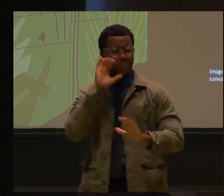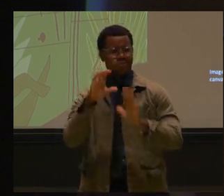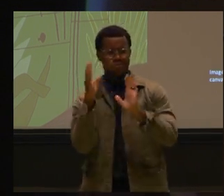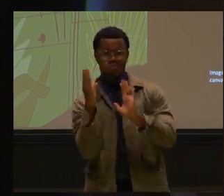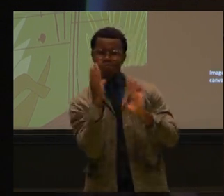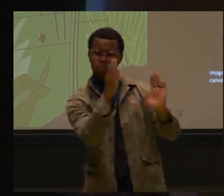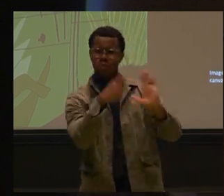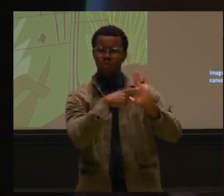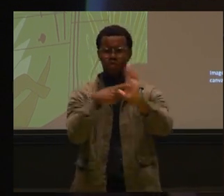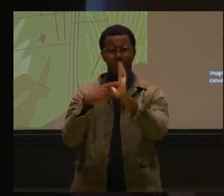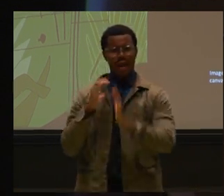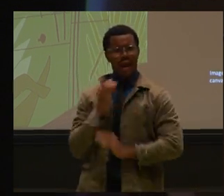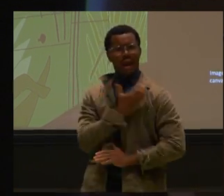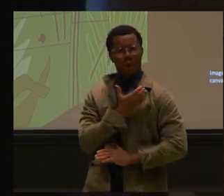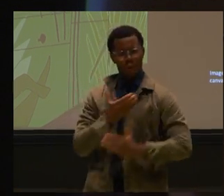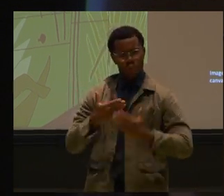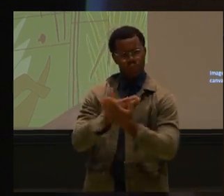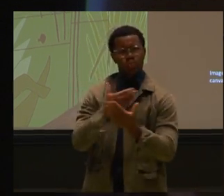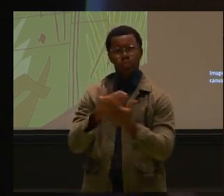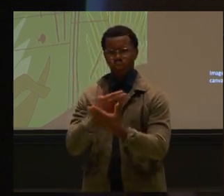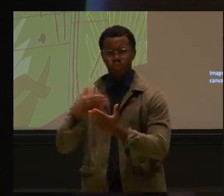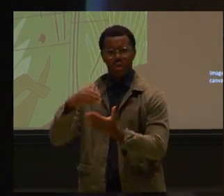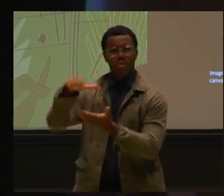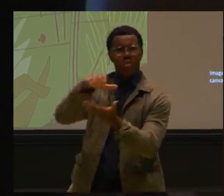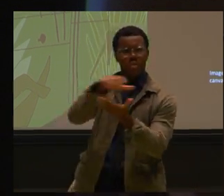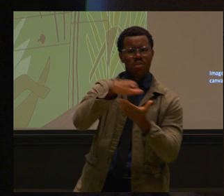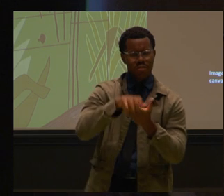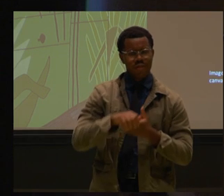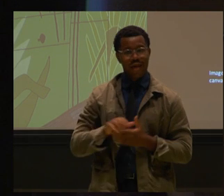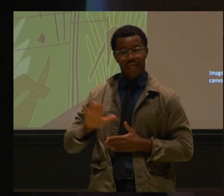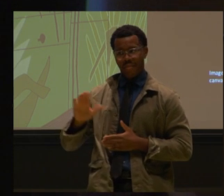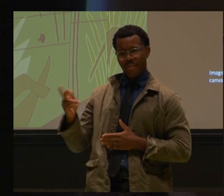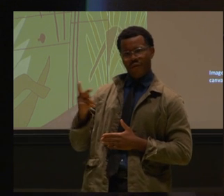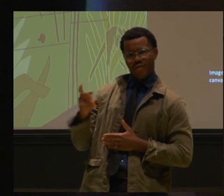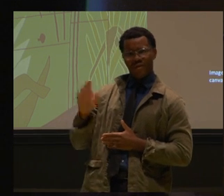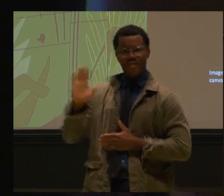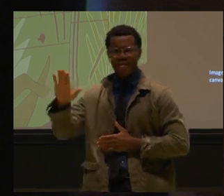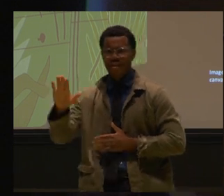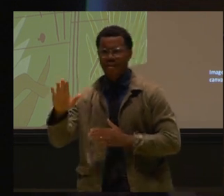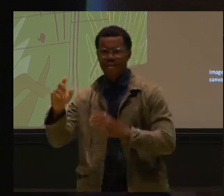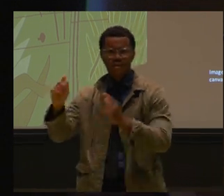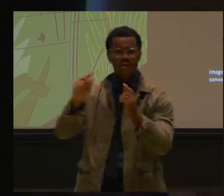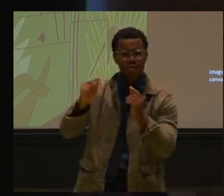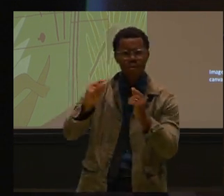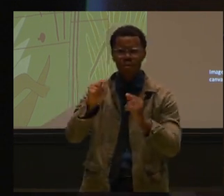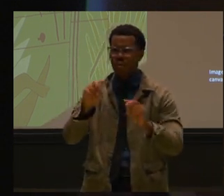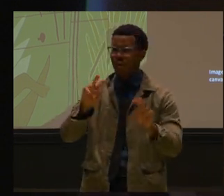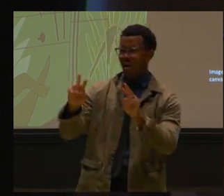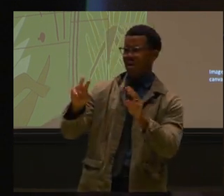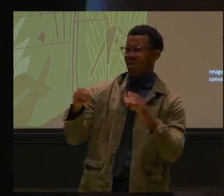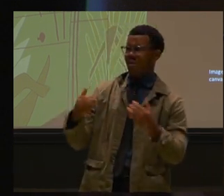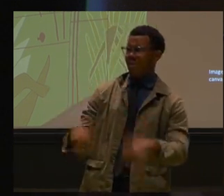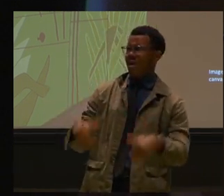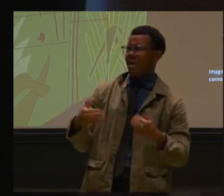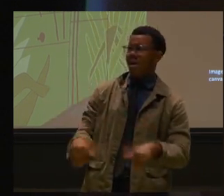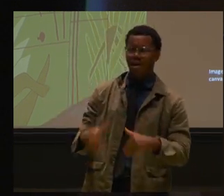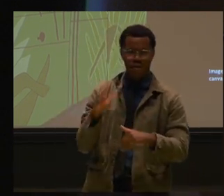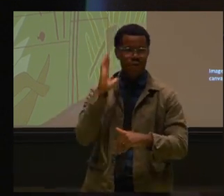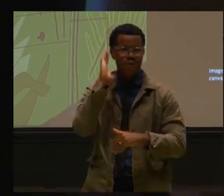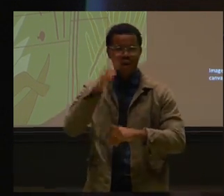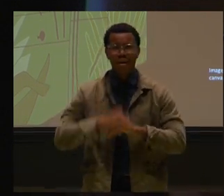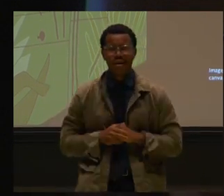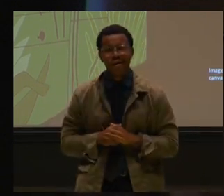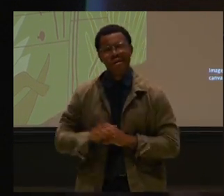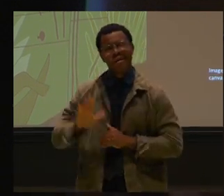Two wonderful works by Nathaniel Mary Quinn will stop you in your tracks midway through the show. With their